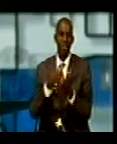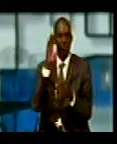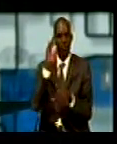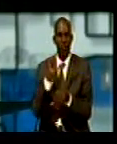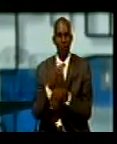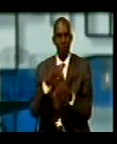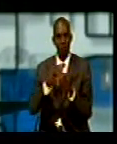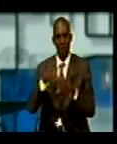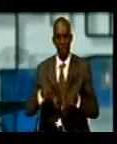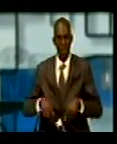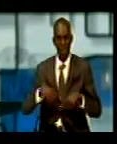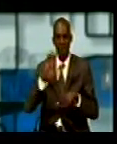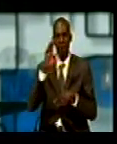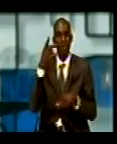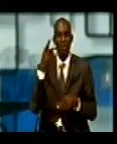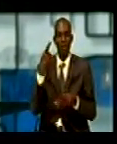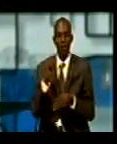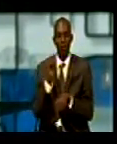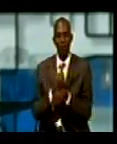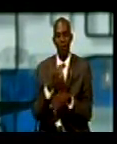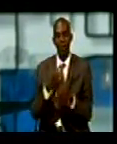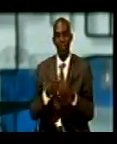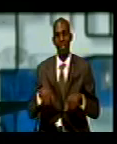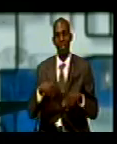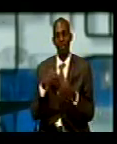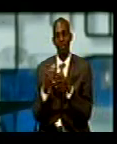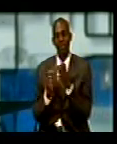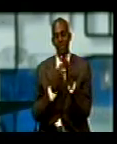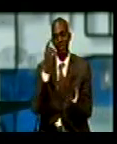the manifestation in Jesus' name. Next testifier.